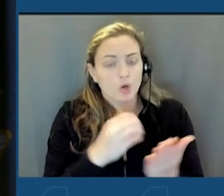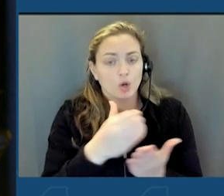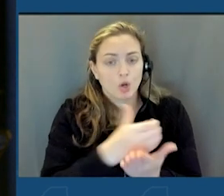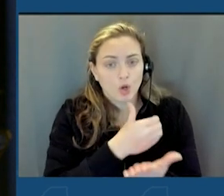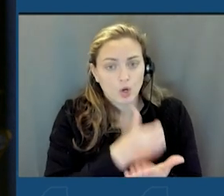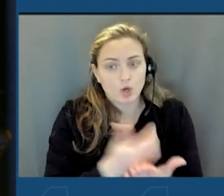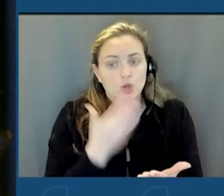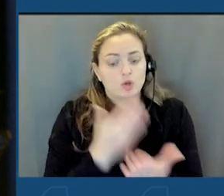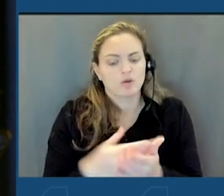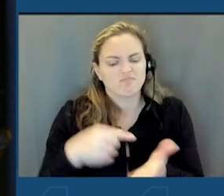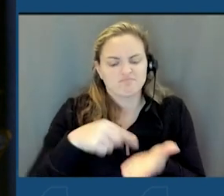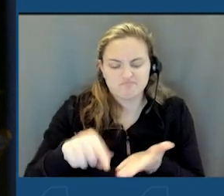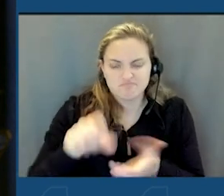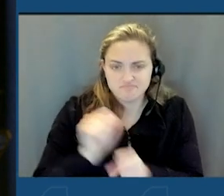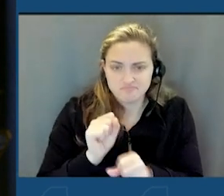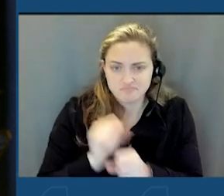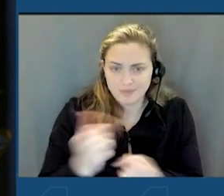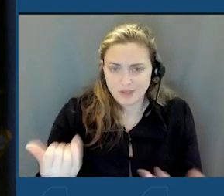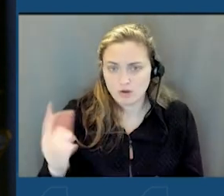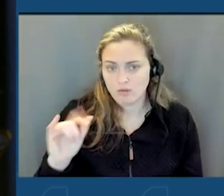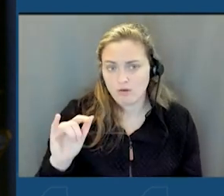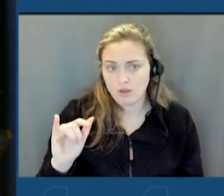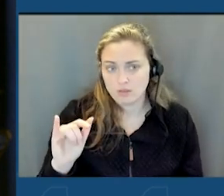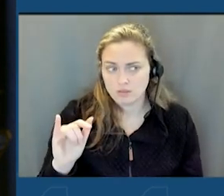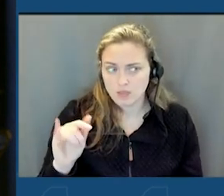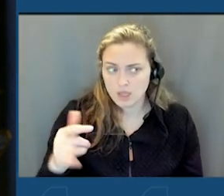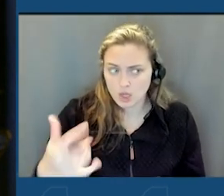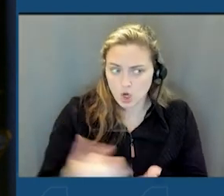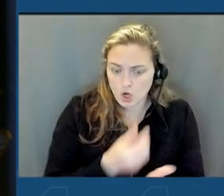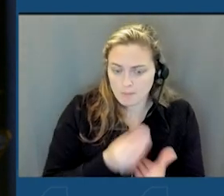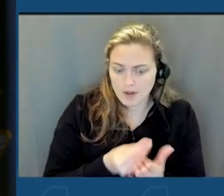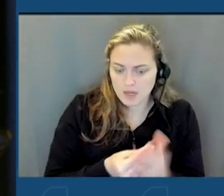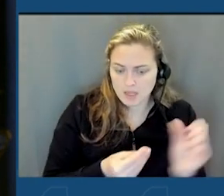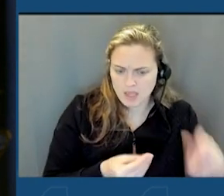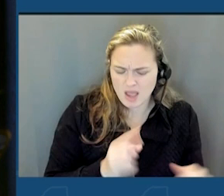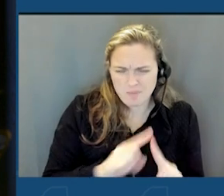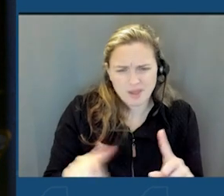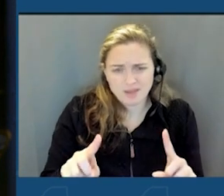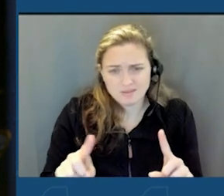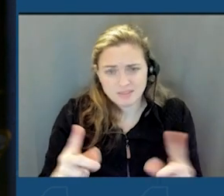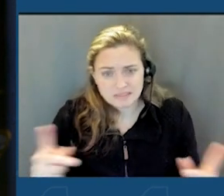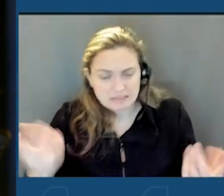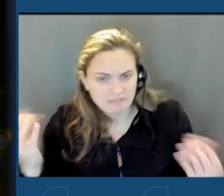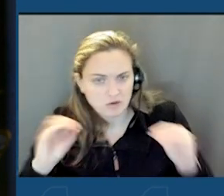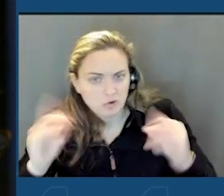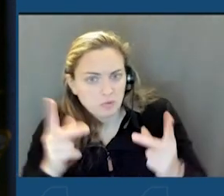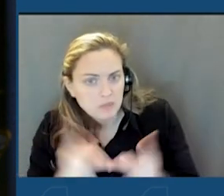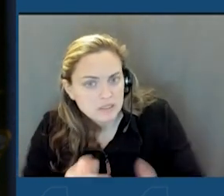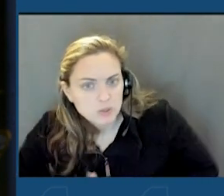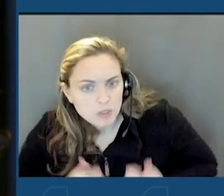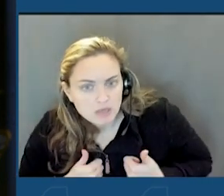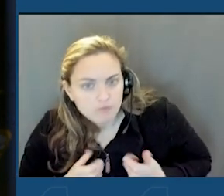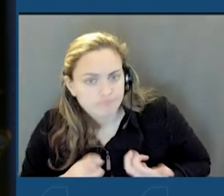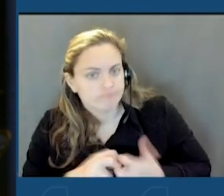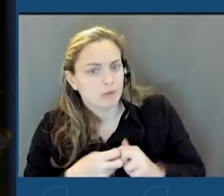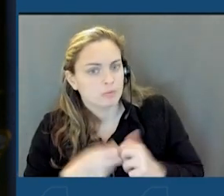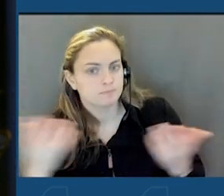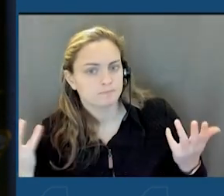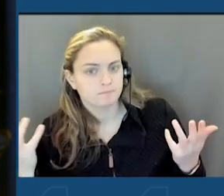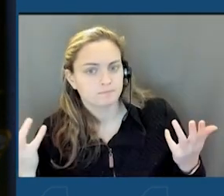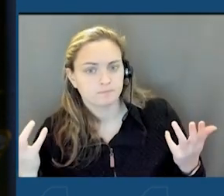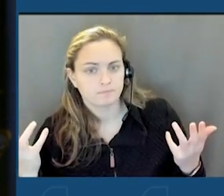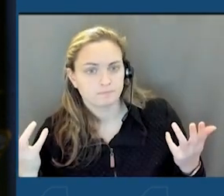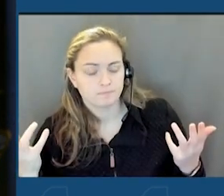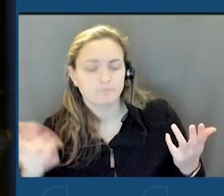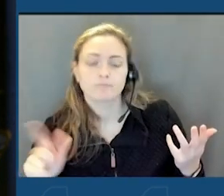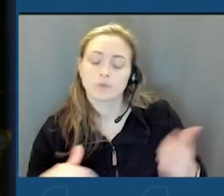Island. They can have a good-paying job, but then they have no place to live, which is another problem. We need our